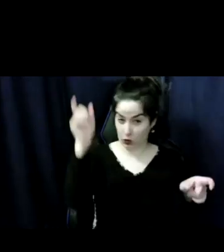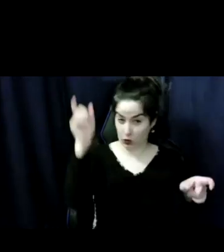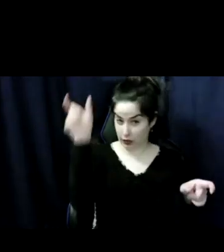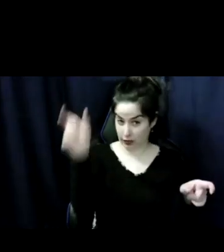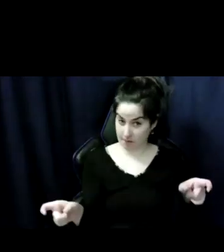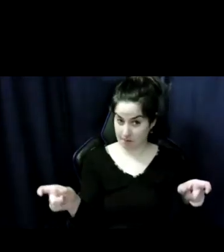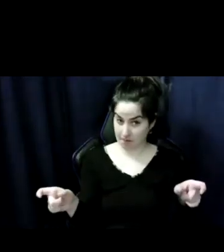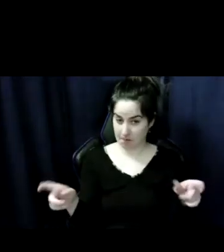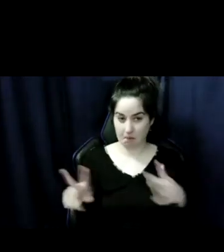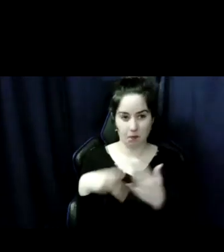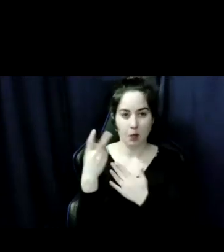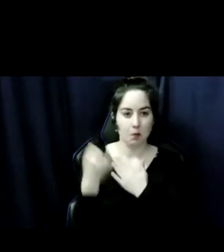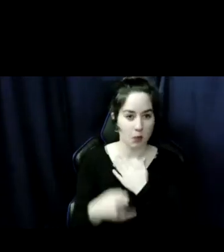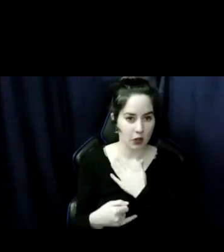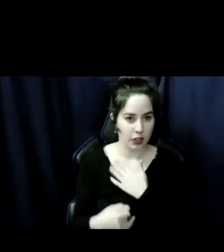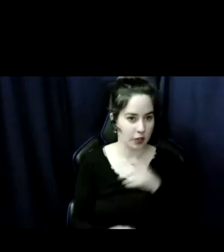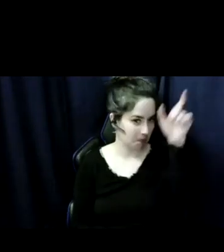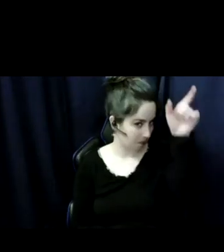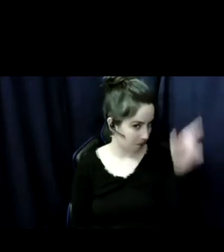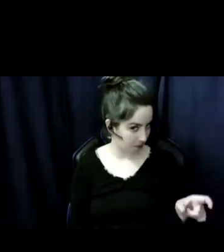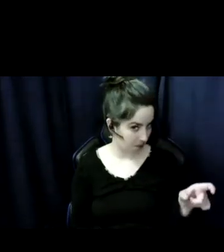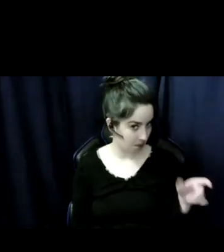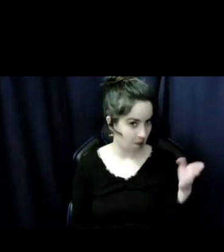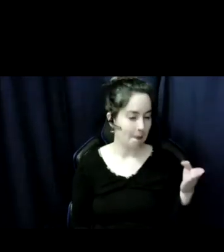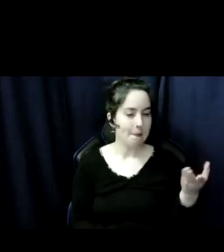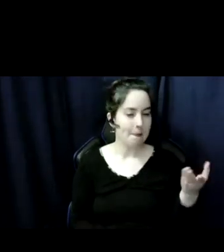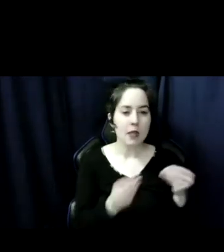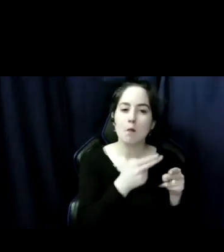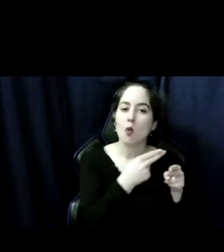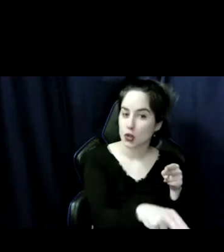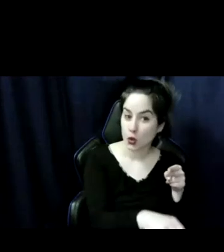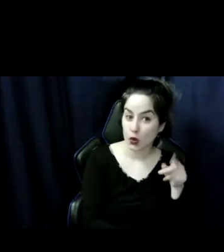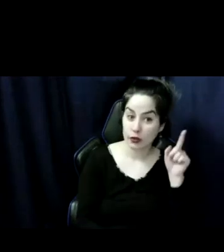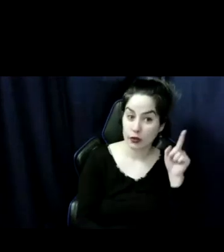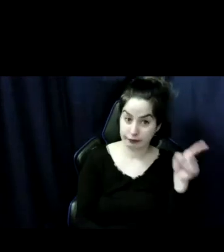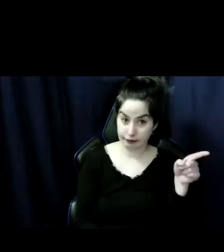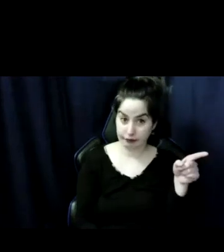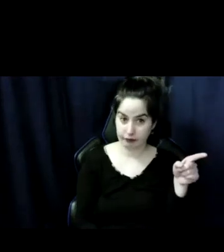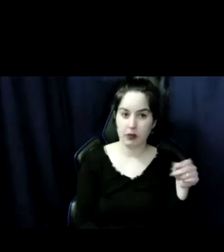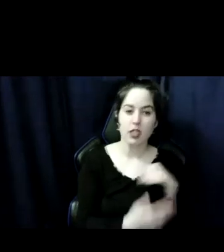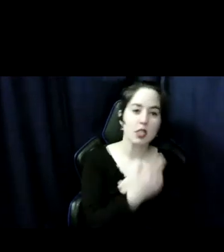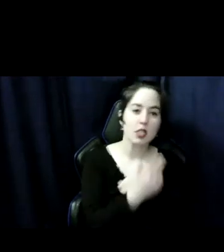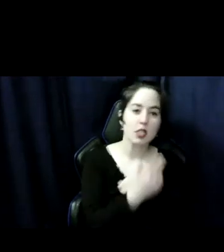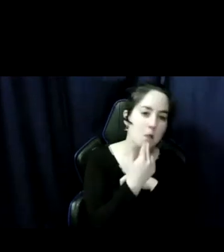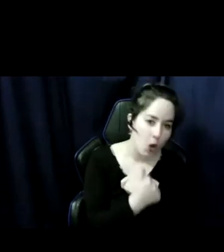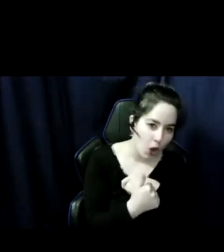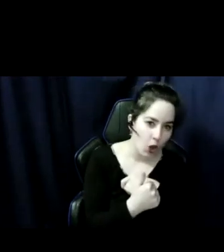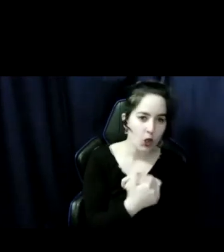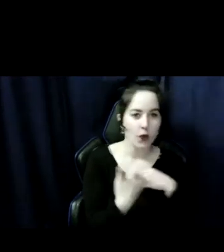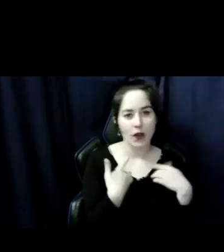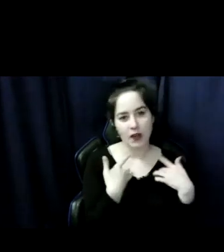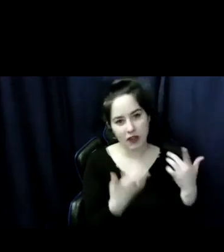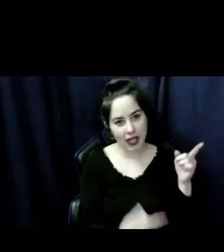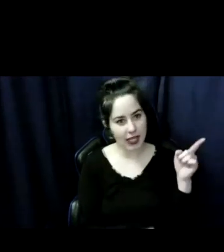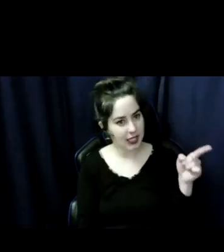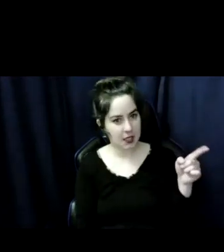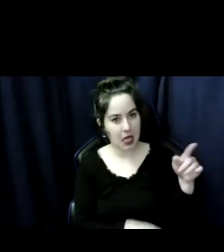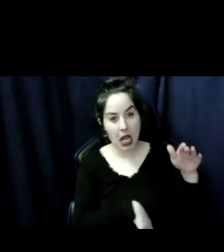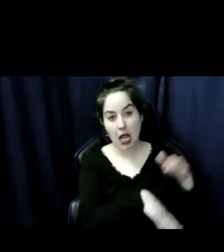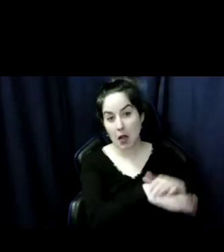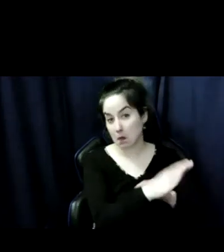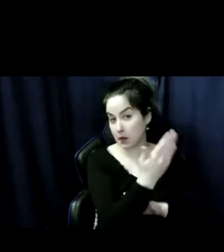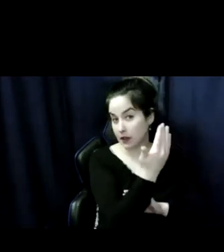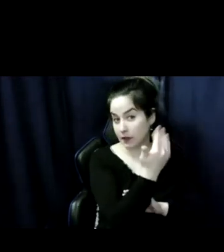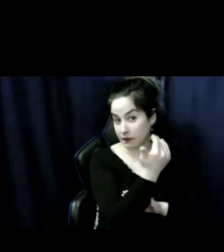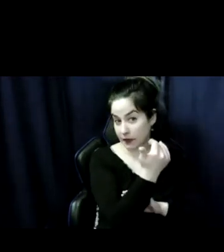projects. Like, so one category was like shorter term events, smaller scale events, and you could apply only to up to 15,000 for those